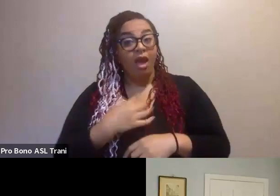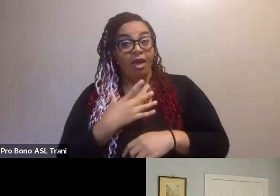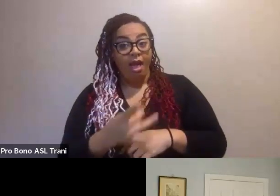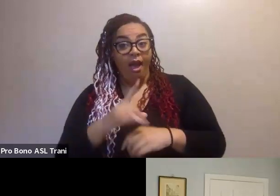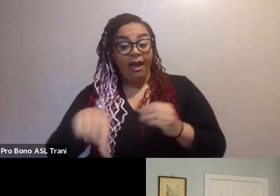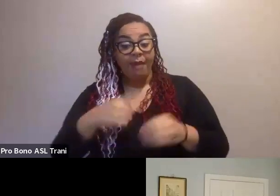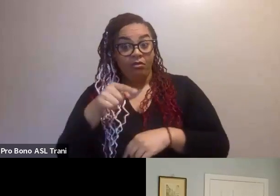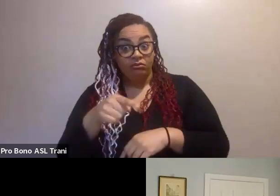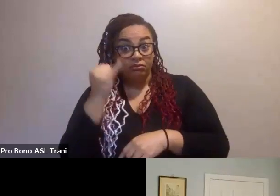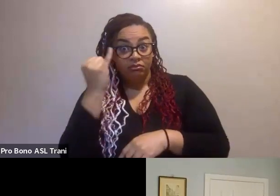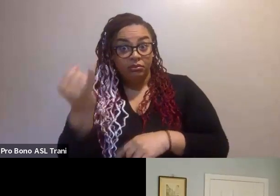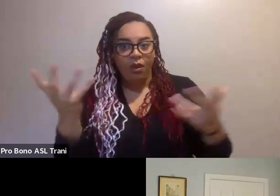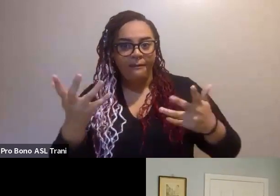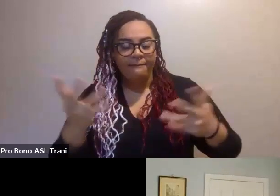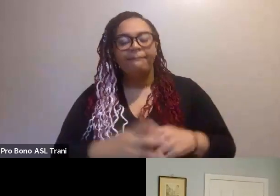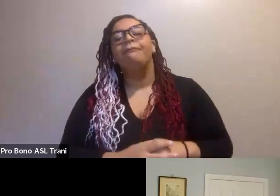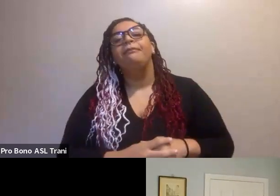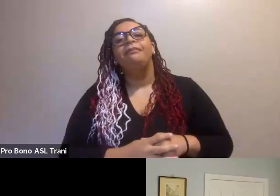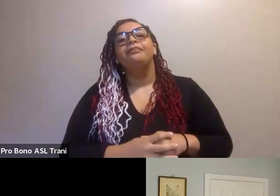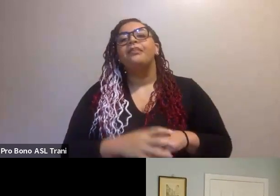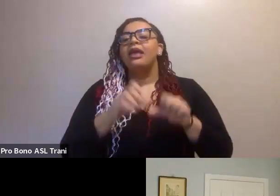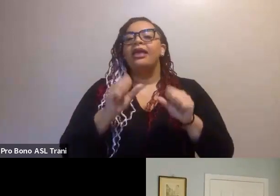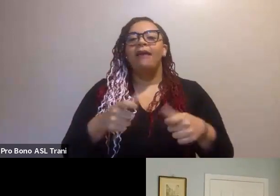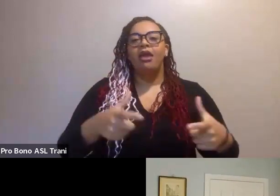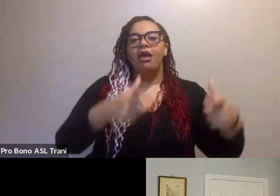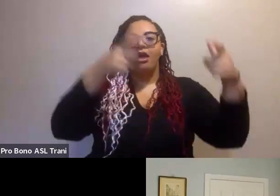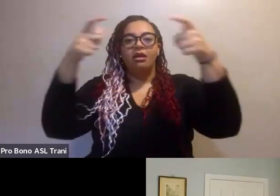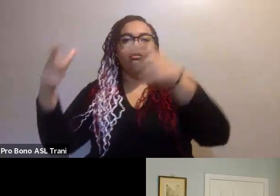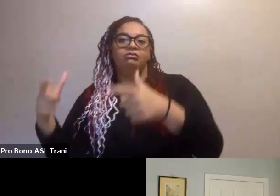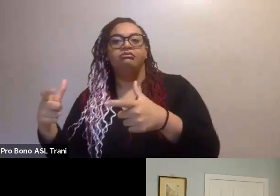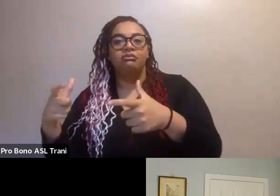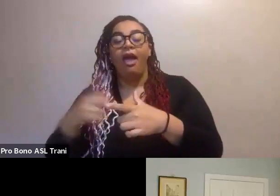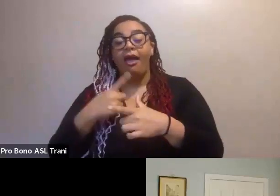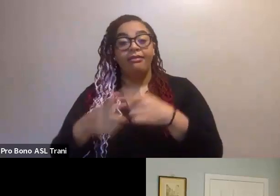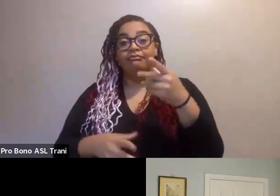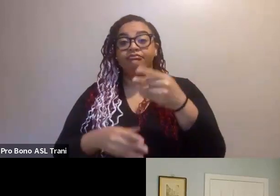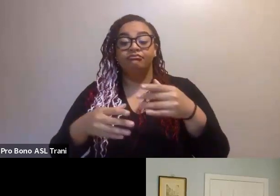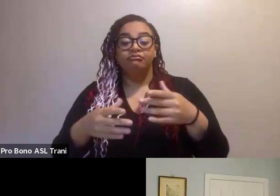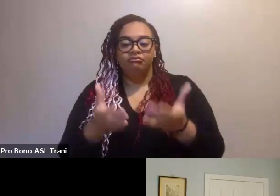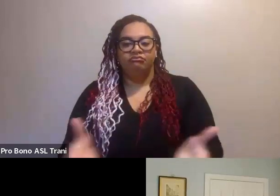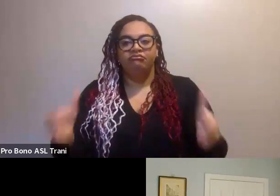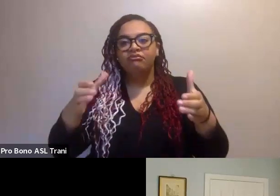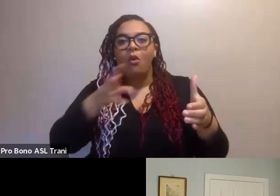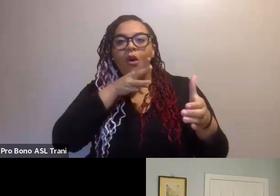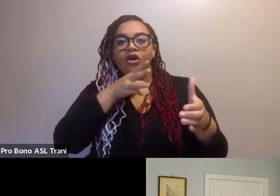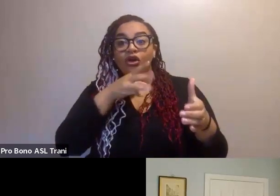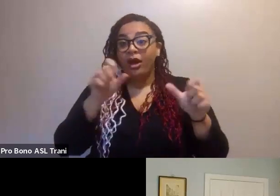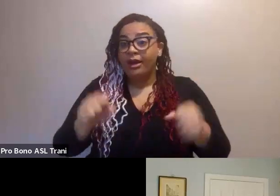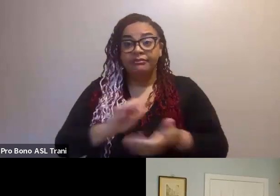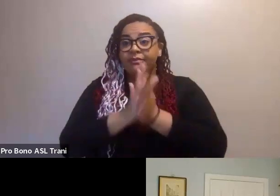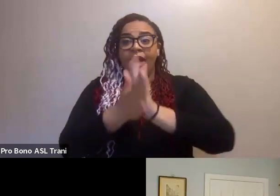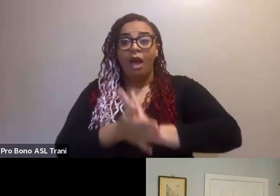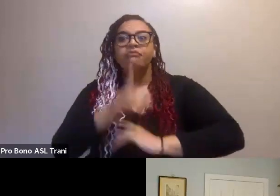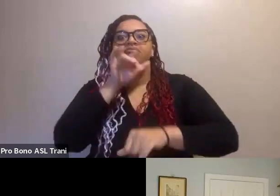idea is that this could be taken off and you could put it in a bowl of water, and it could be like an actual